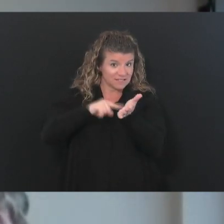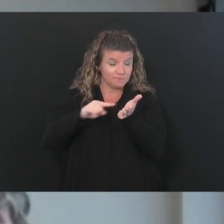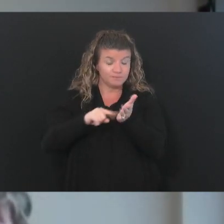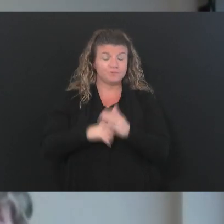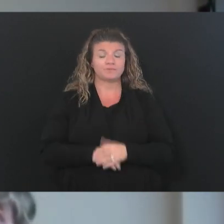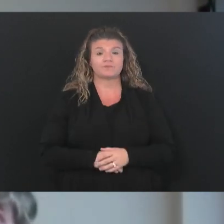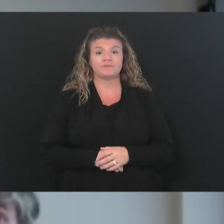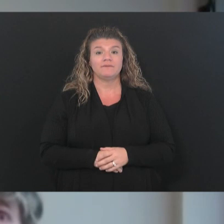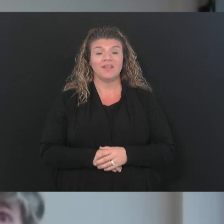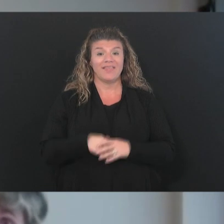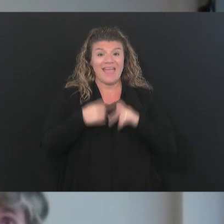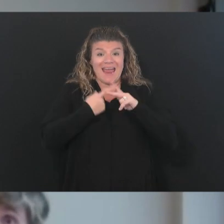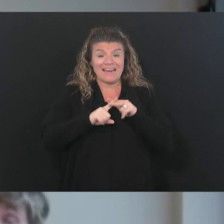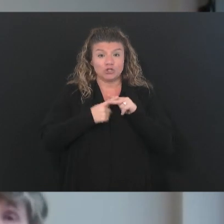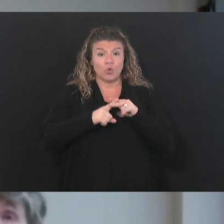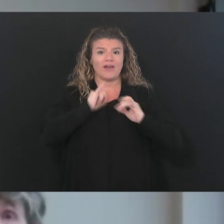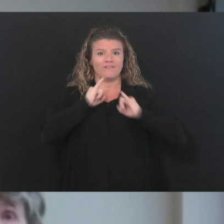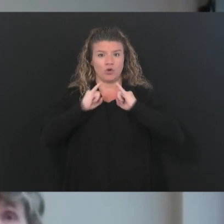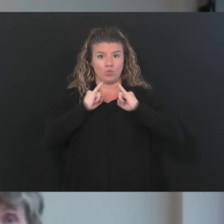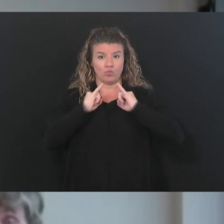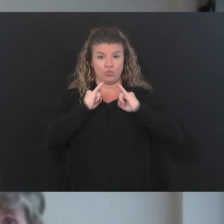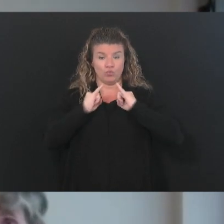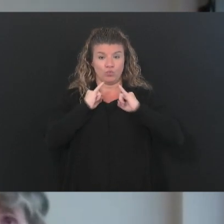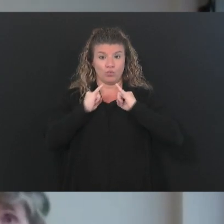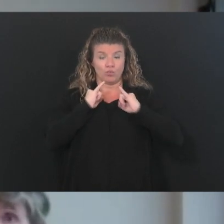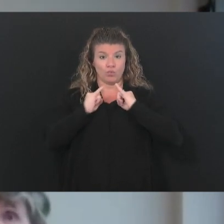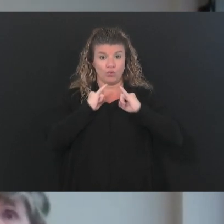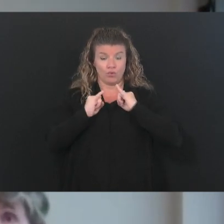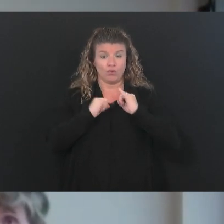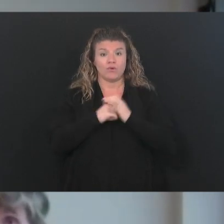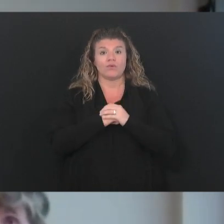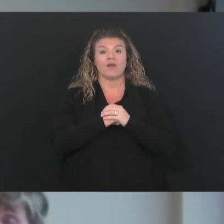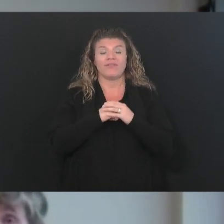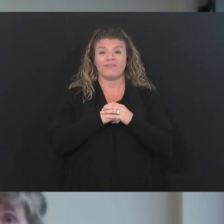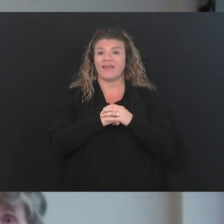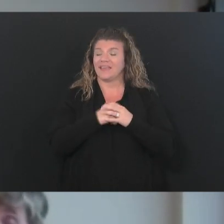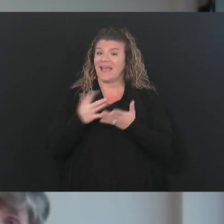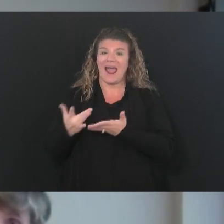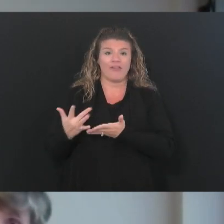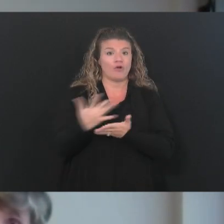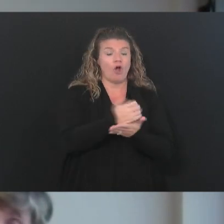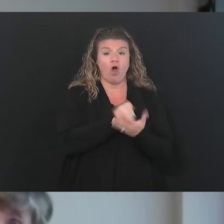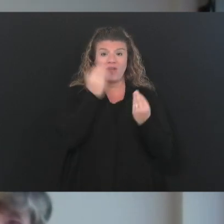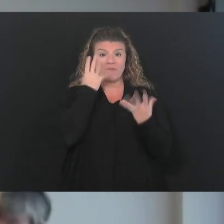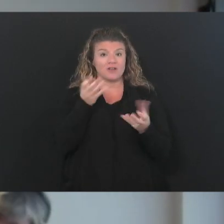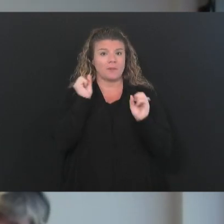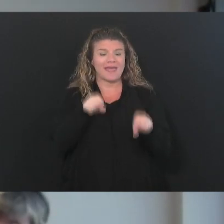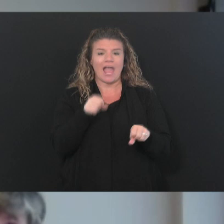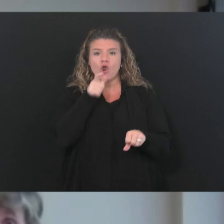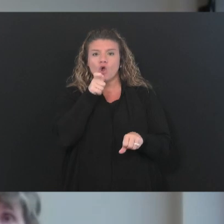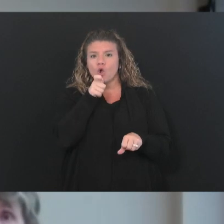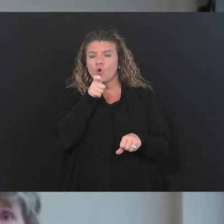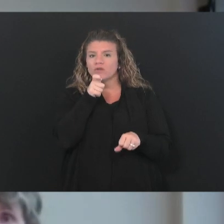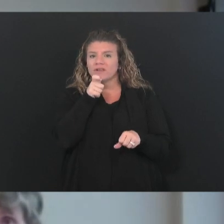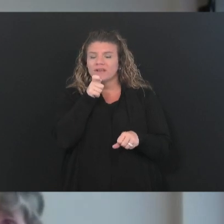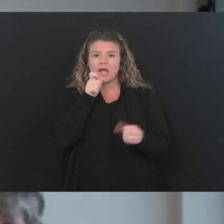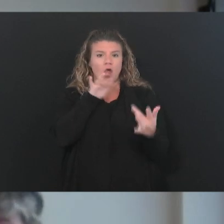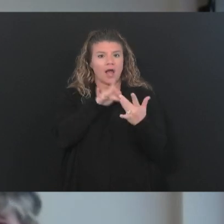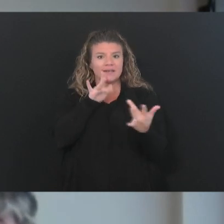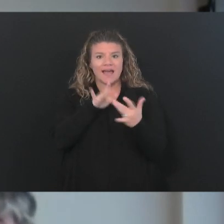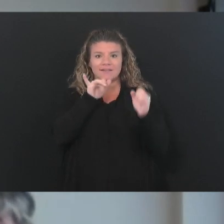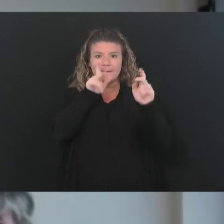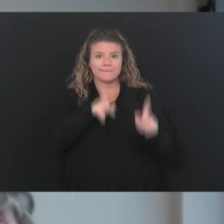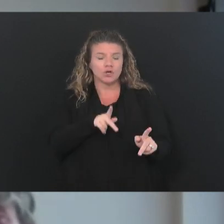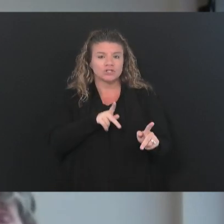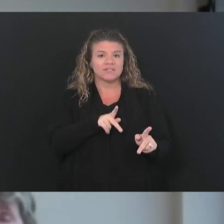they do an initial interview, and get everything they can gather around the individual person who we